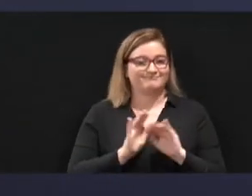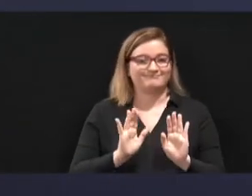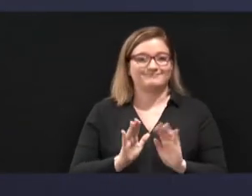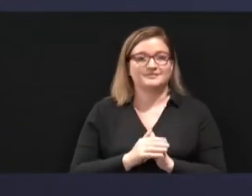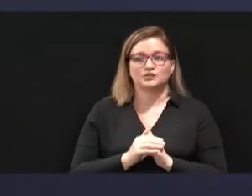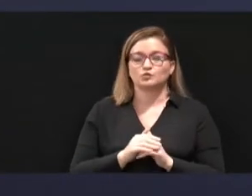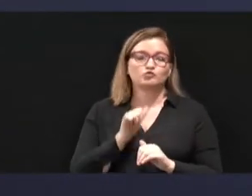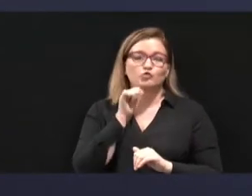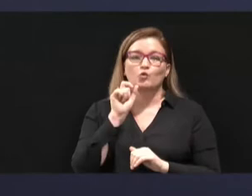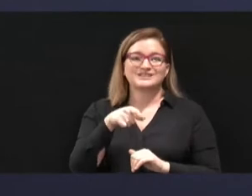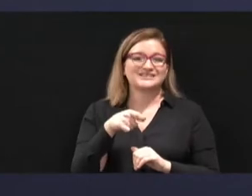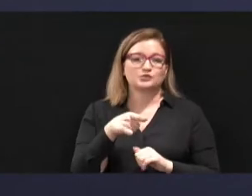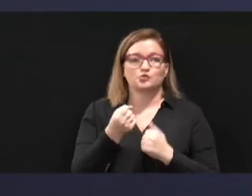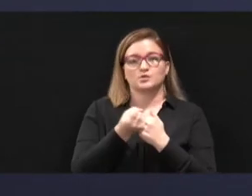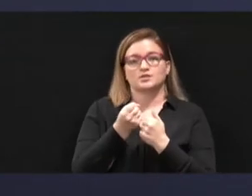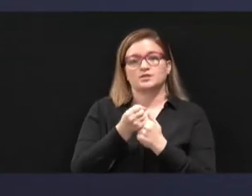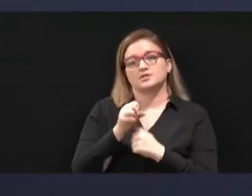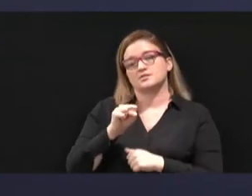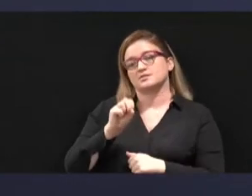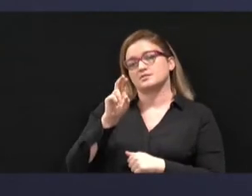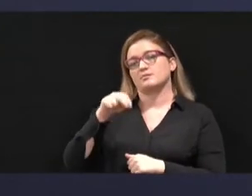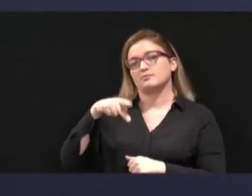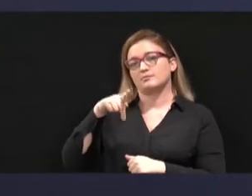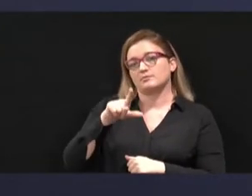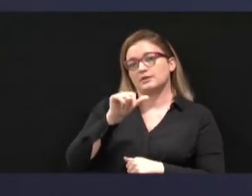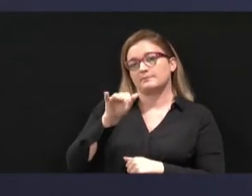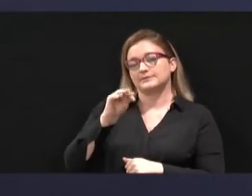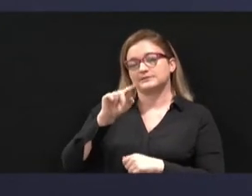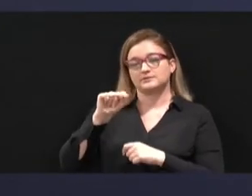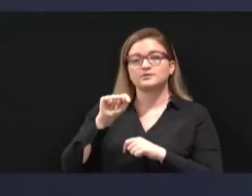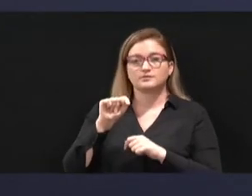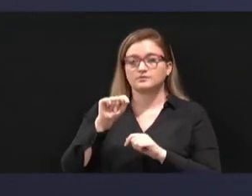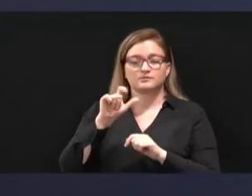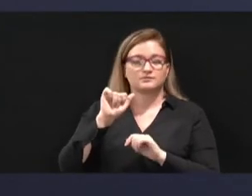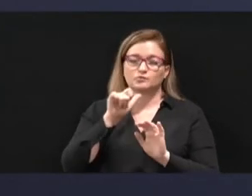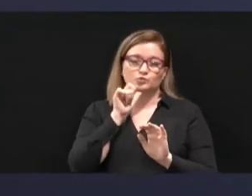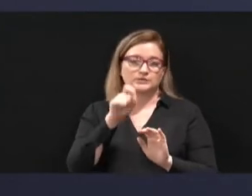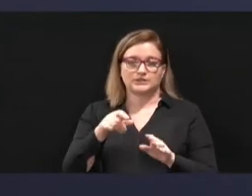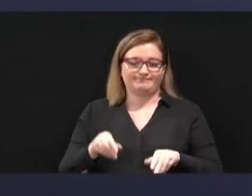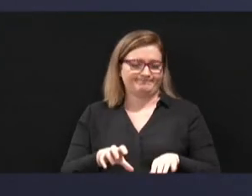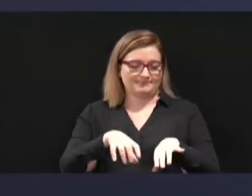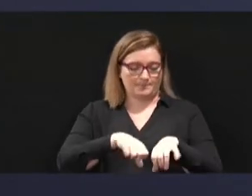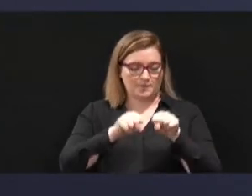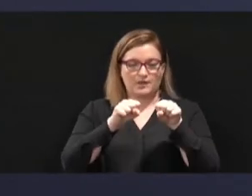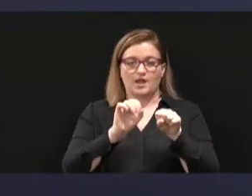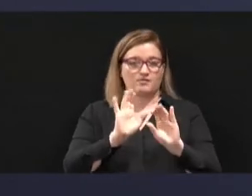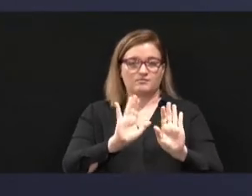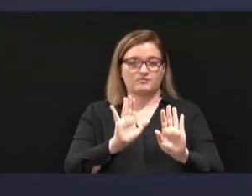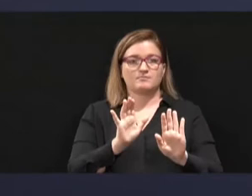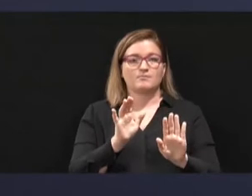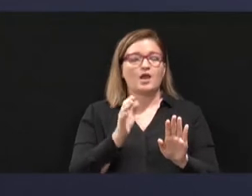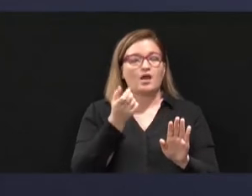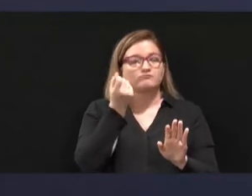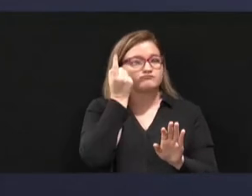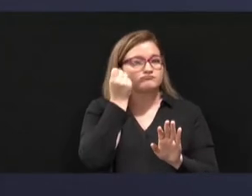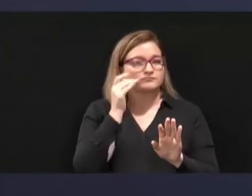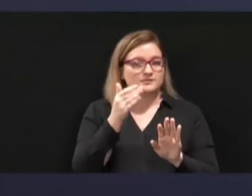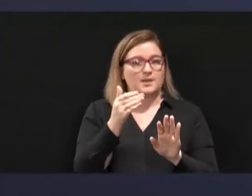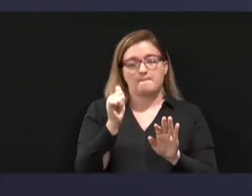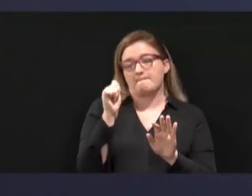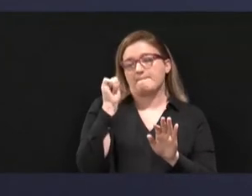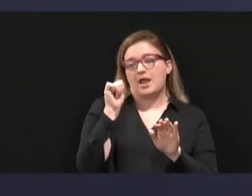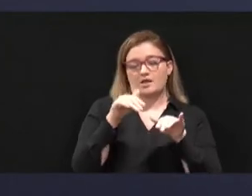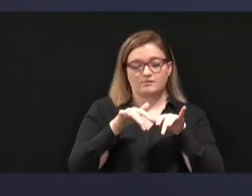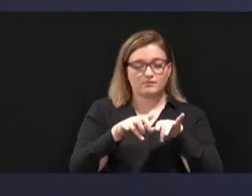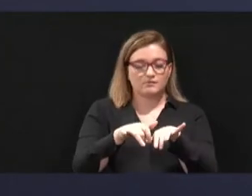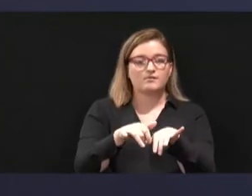now. I'll just show you what they look like, and then I'm going to show you some of the games. But they're at the very back of your supplemental deck, and the first one